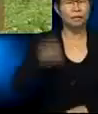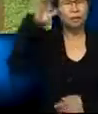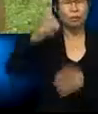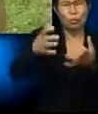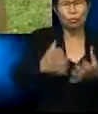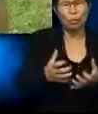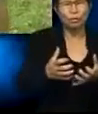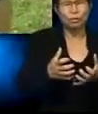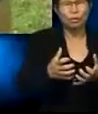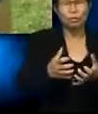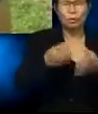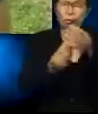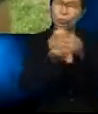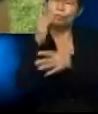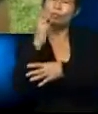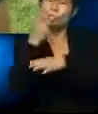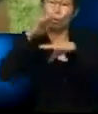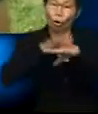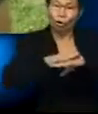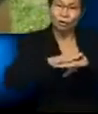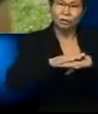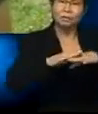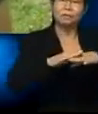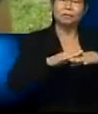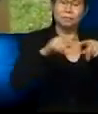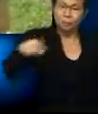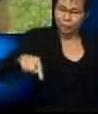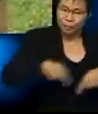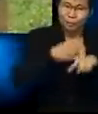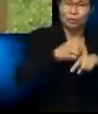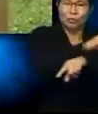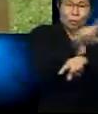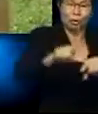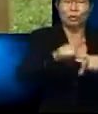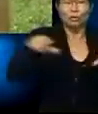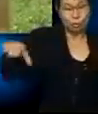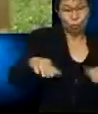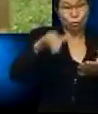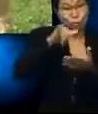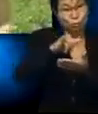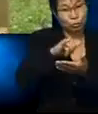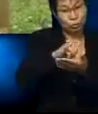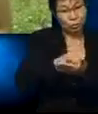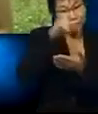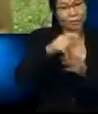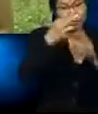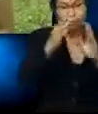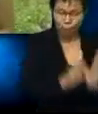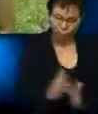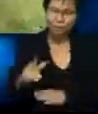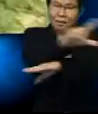He wants to plant vegetables on this plot of land. In order to do so, he needs to prepare the